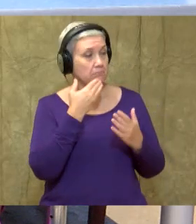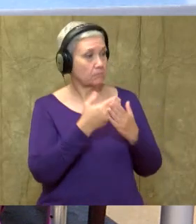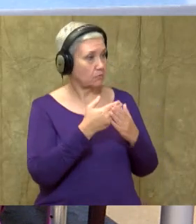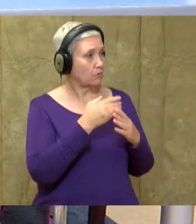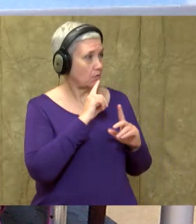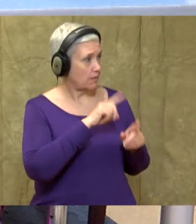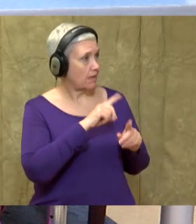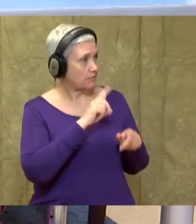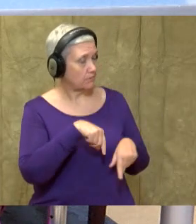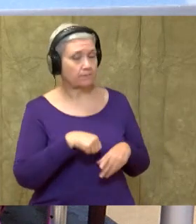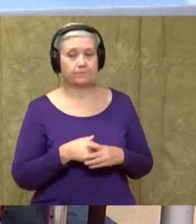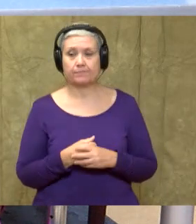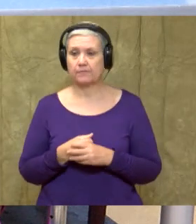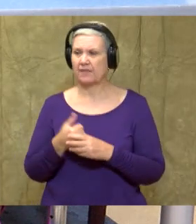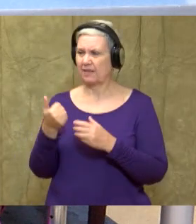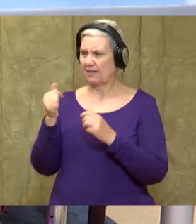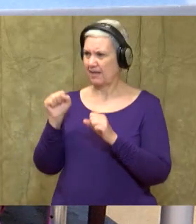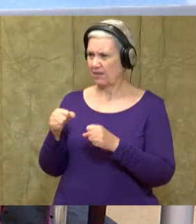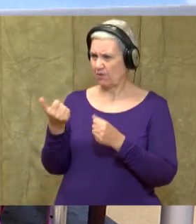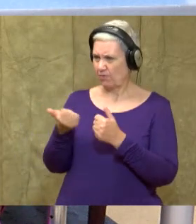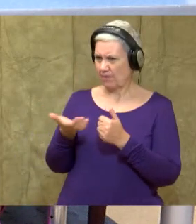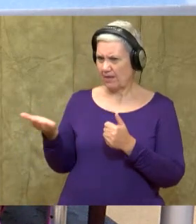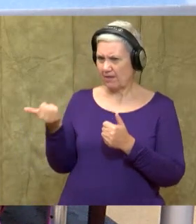think of some Good things in your answer. home